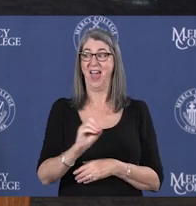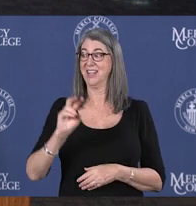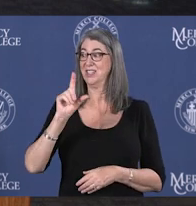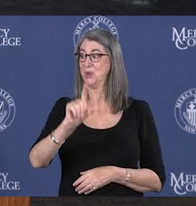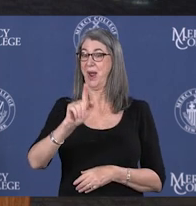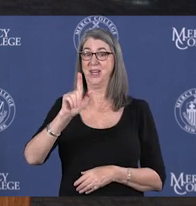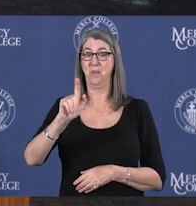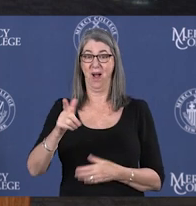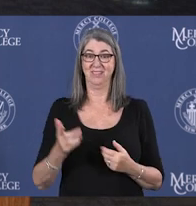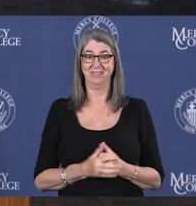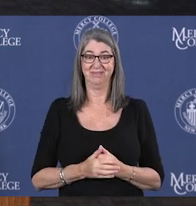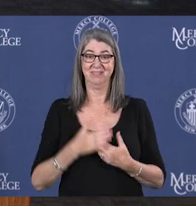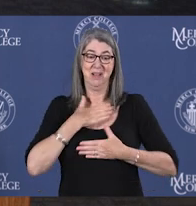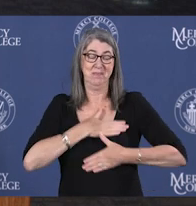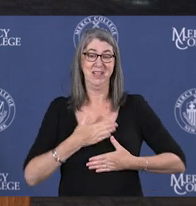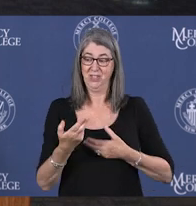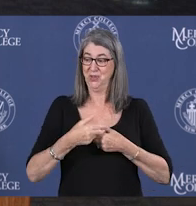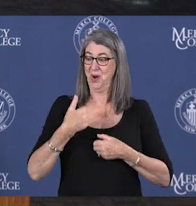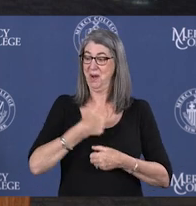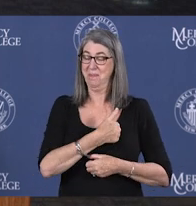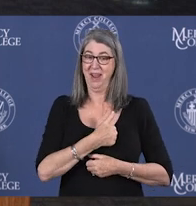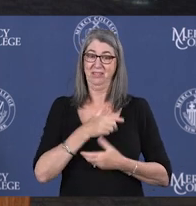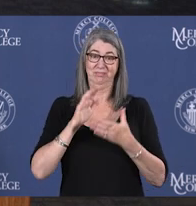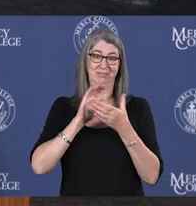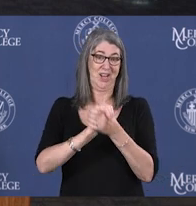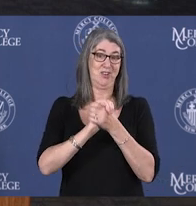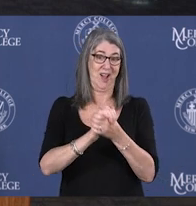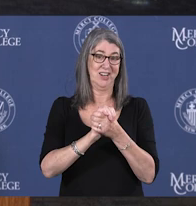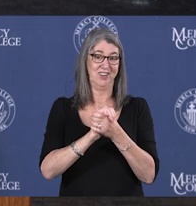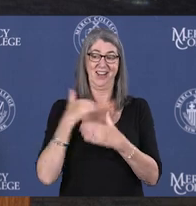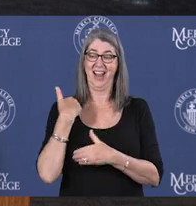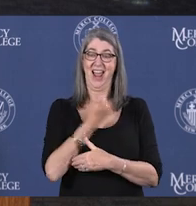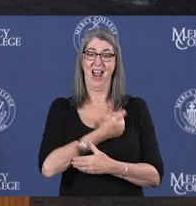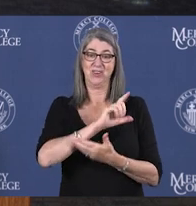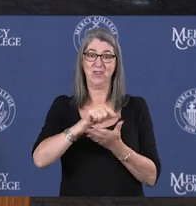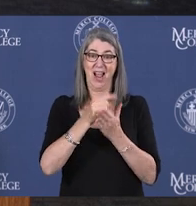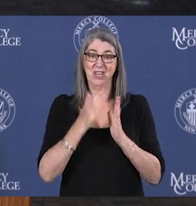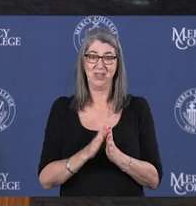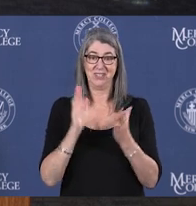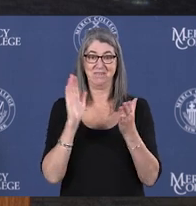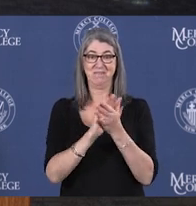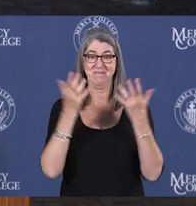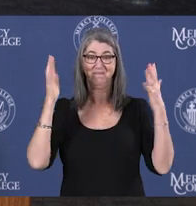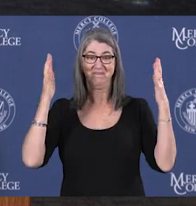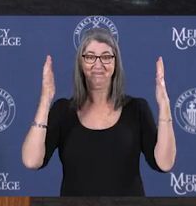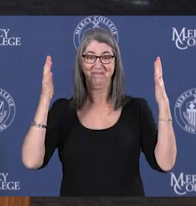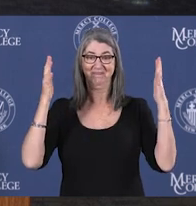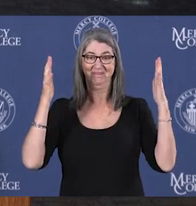2021. Please join me in congratulating our graduates.